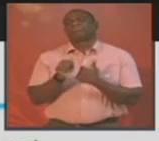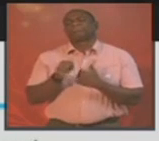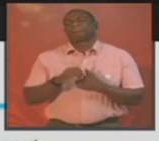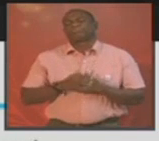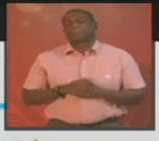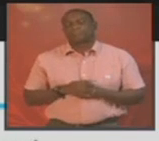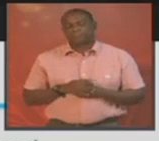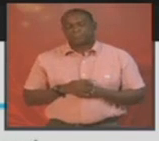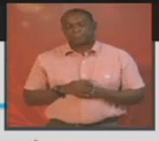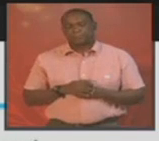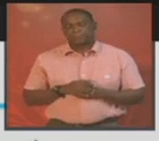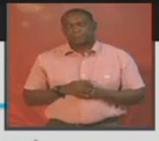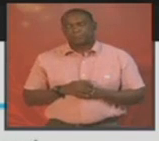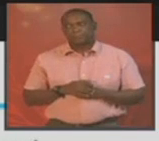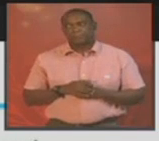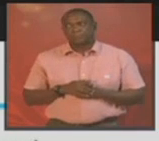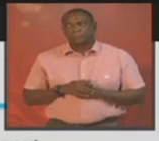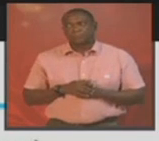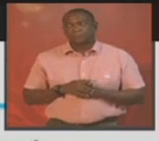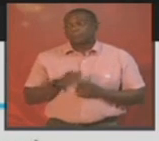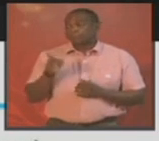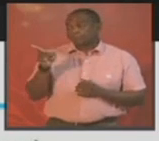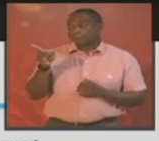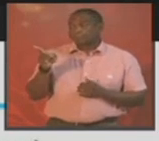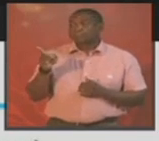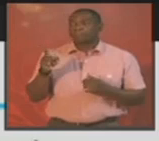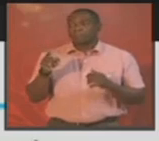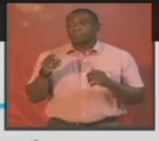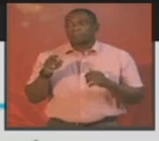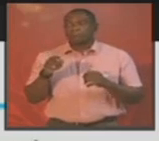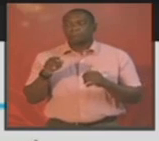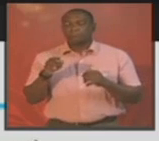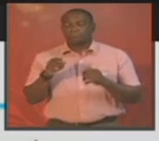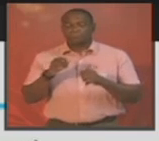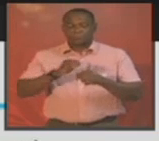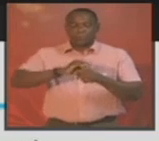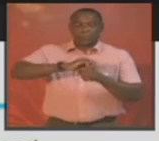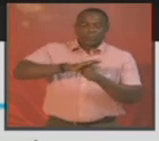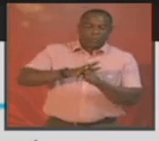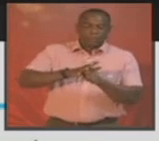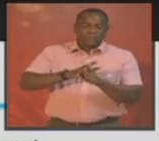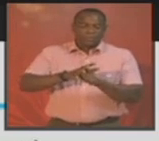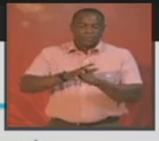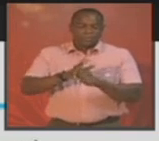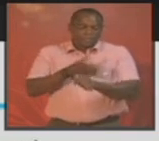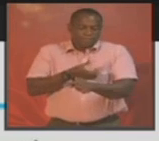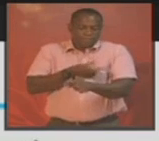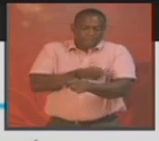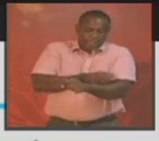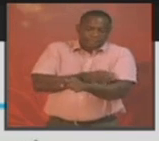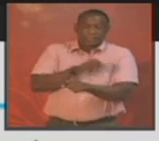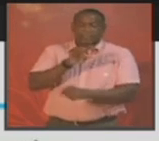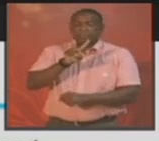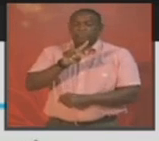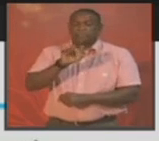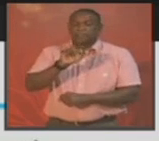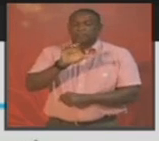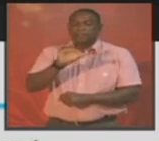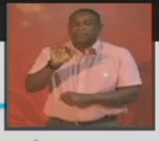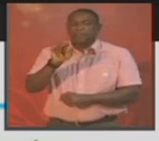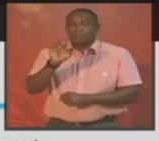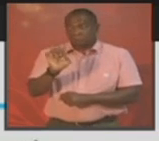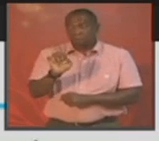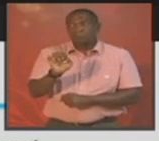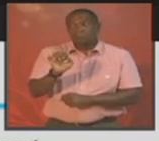In terms of the COVID vaccine, and this is quite topical for all of us, for the entire world, in fact. And in this slide,